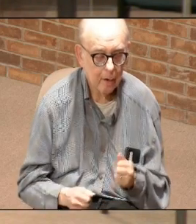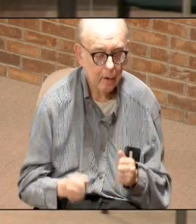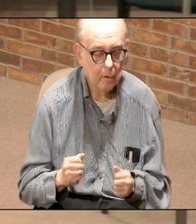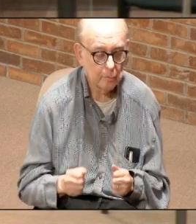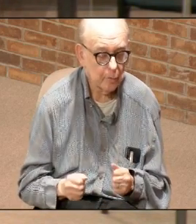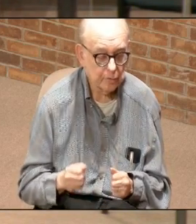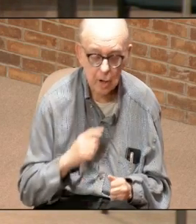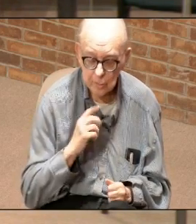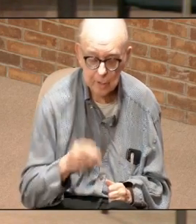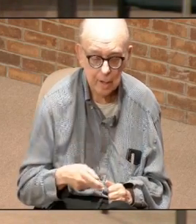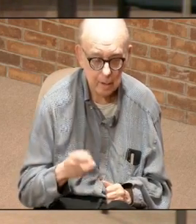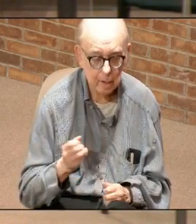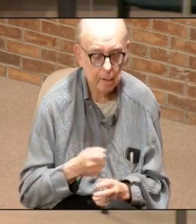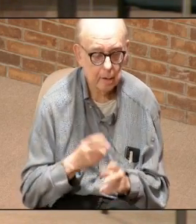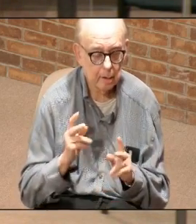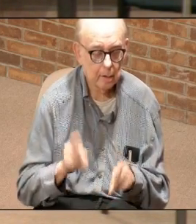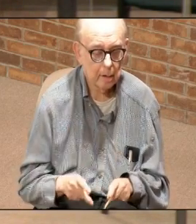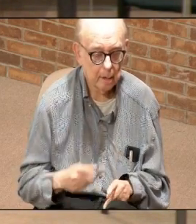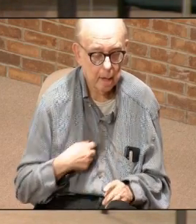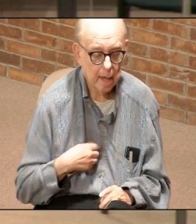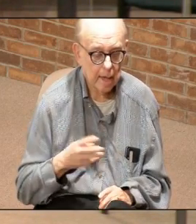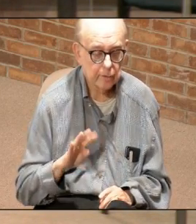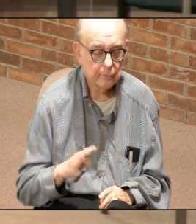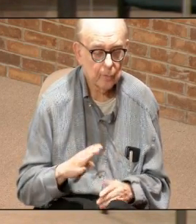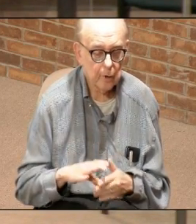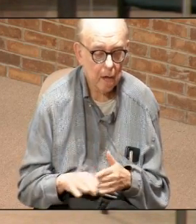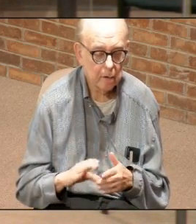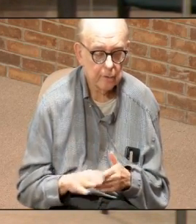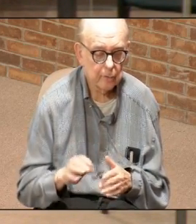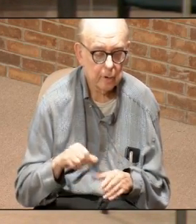Most are higher, but everybody now has $4.